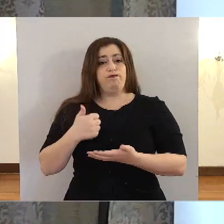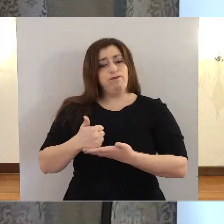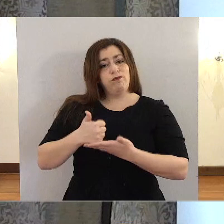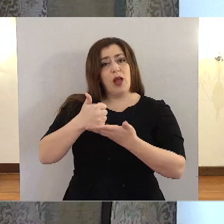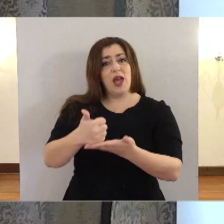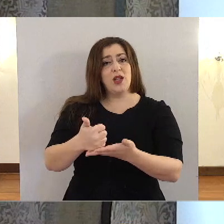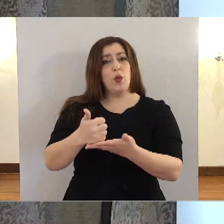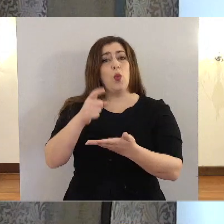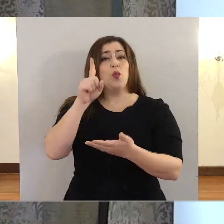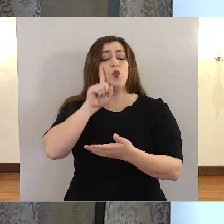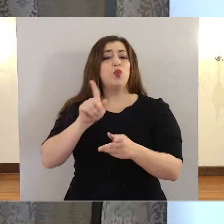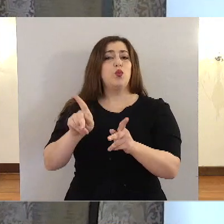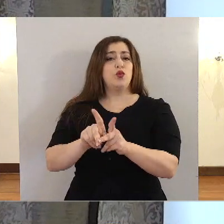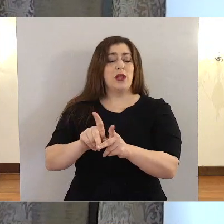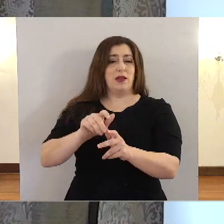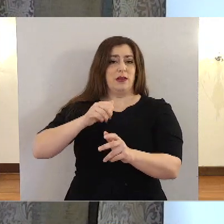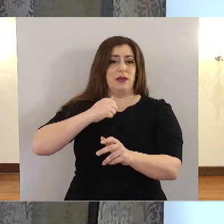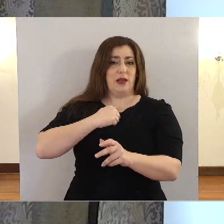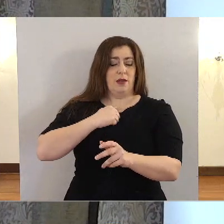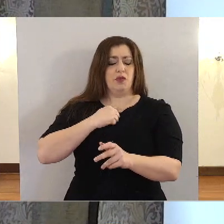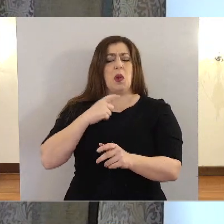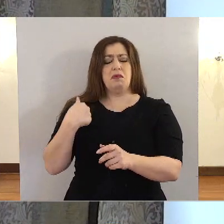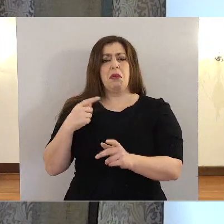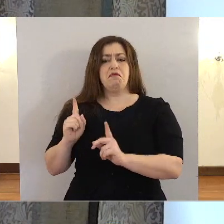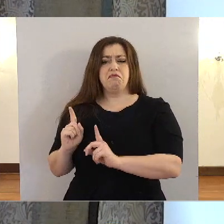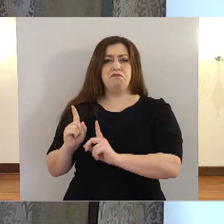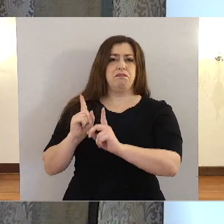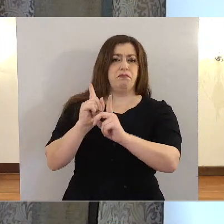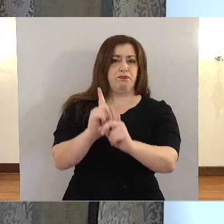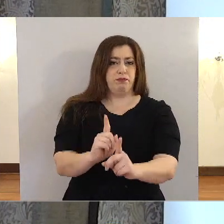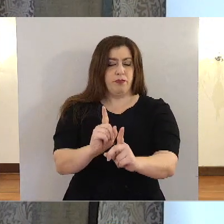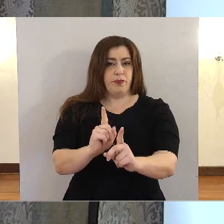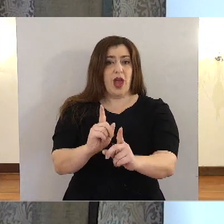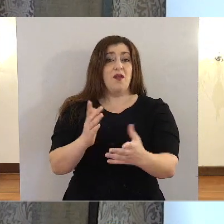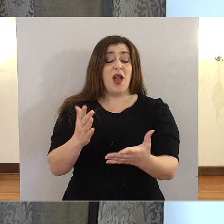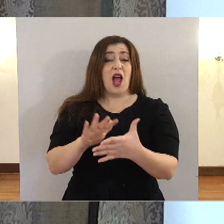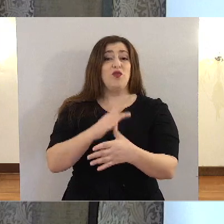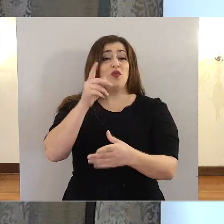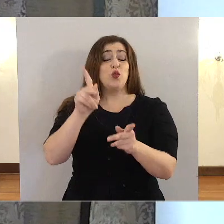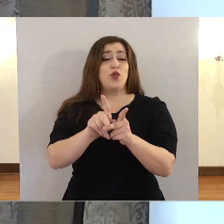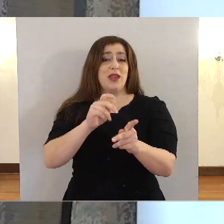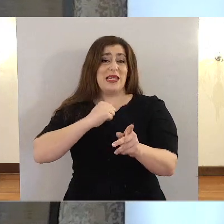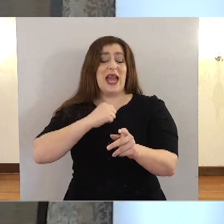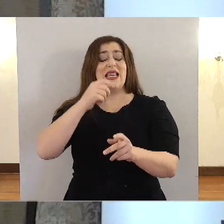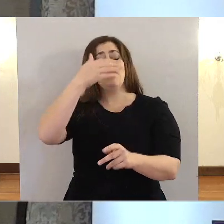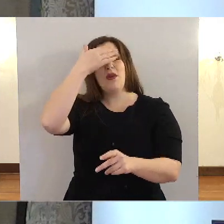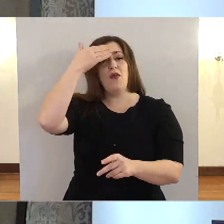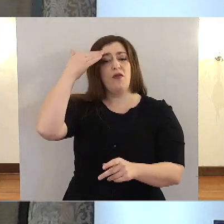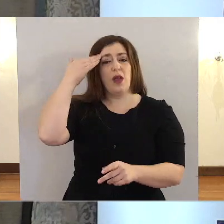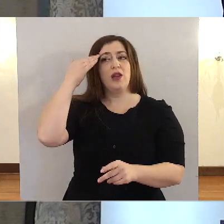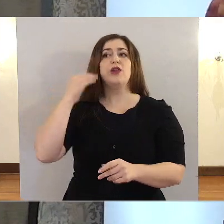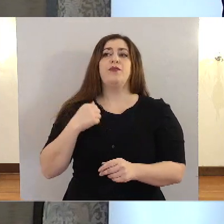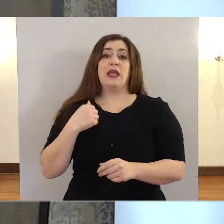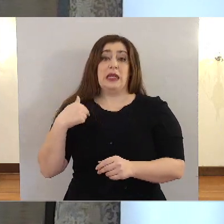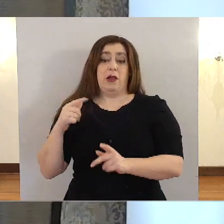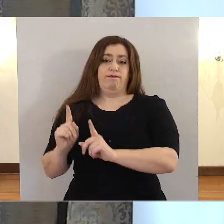time, and she was feeling sick. We went to one of the health centers, the public health centers. I just waited